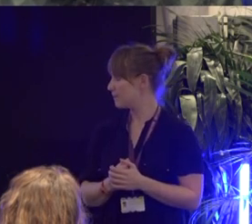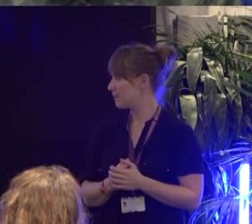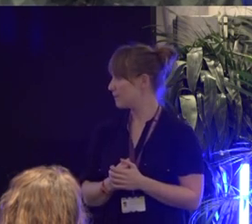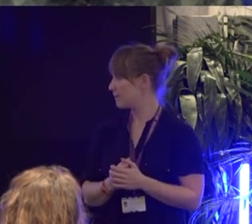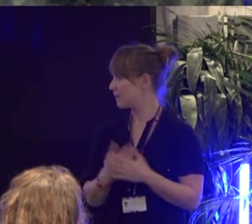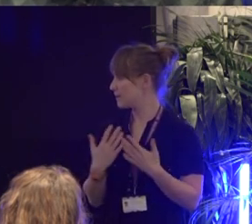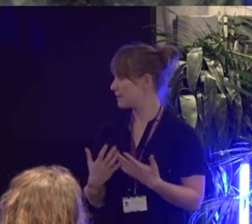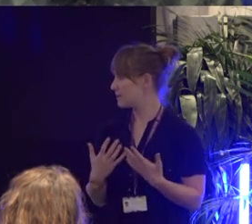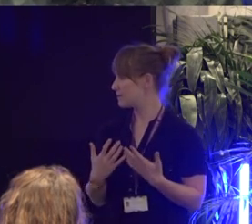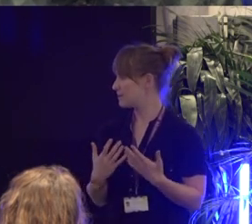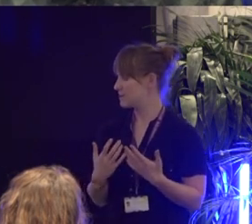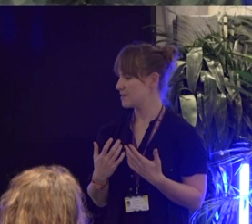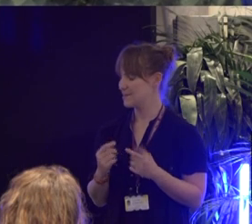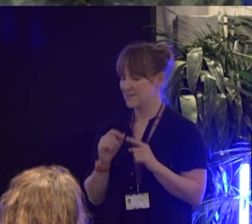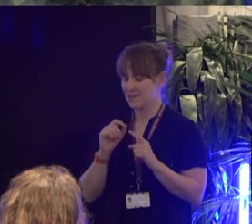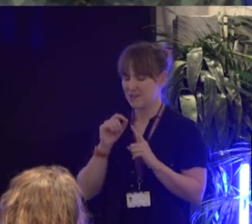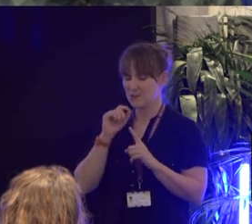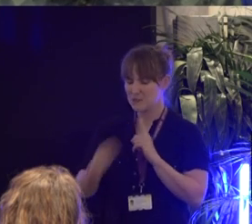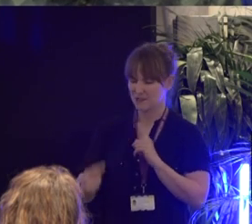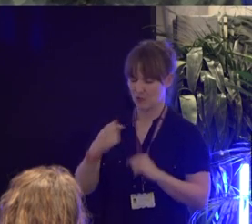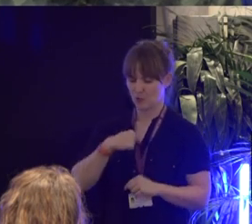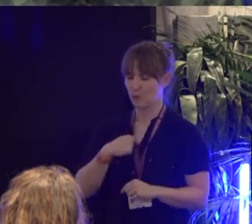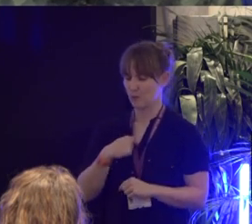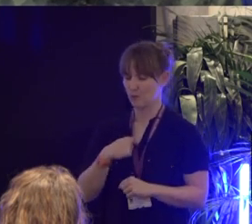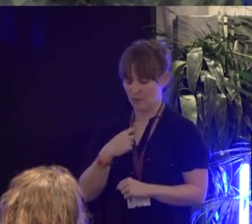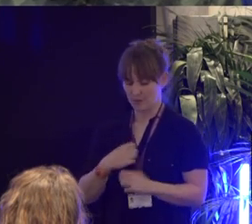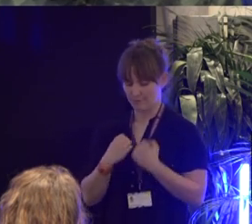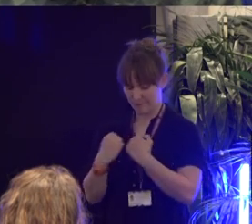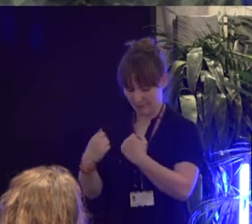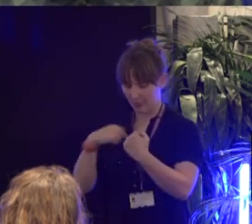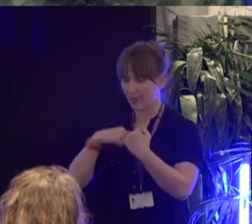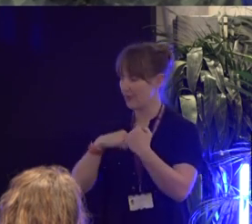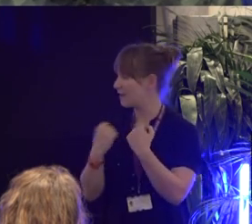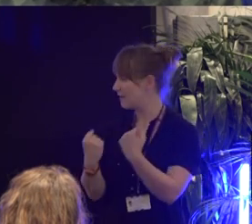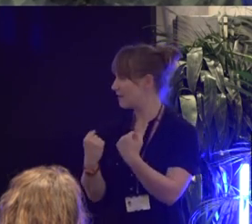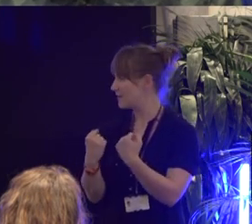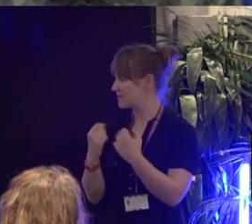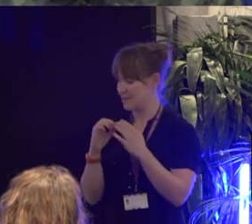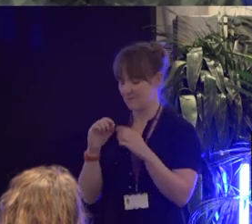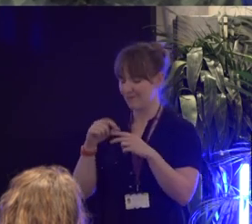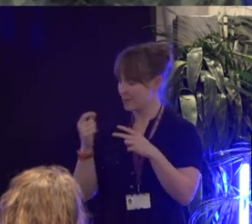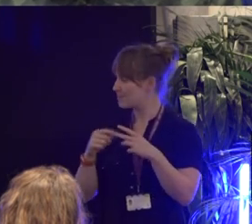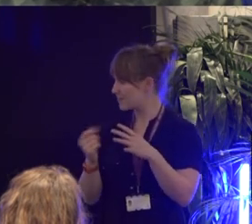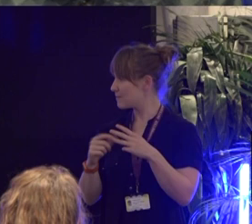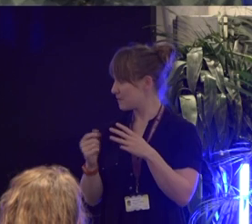And like, it's too specific to you, but actually like often it's the details, and it's those like very specific details that